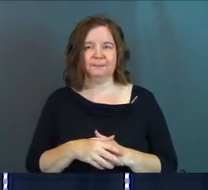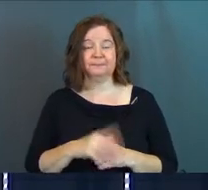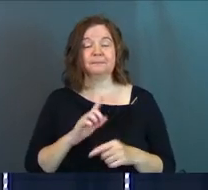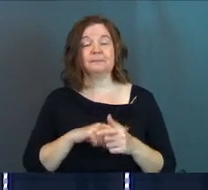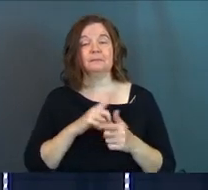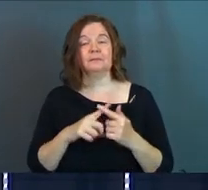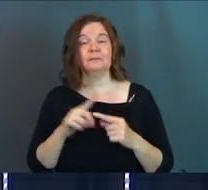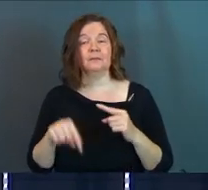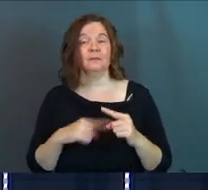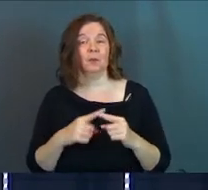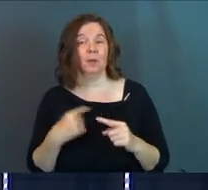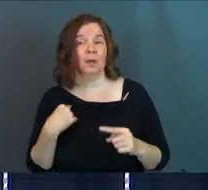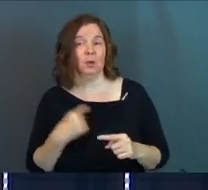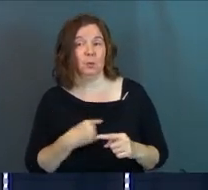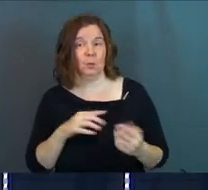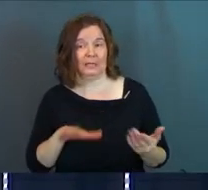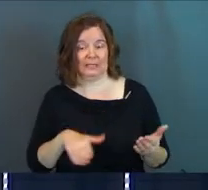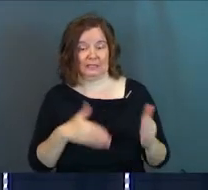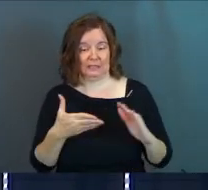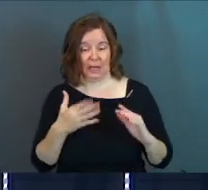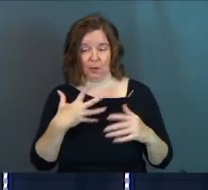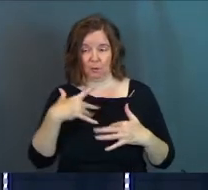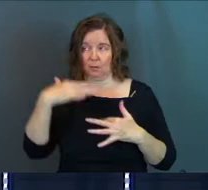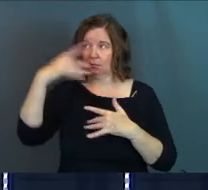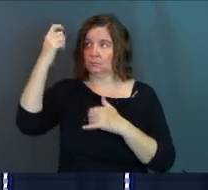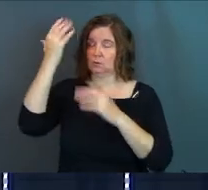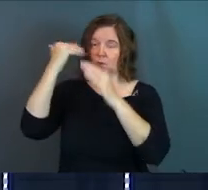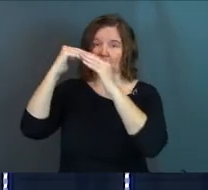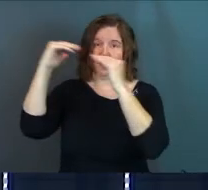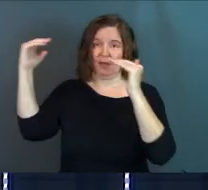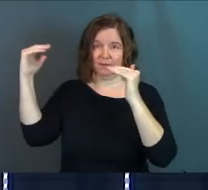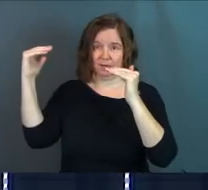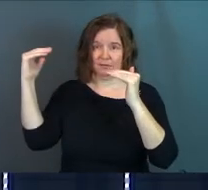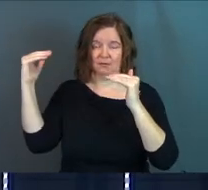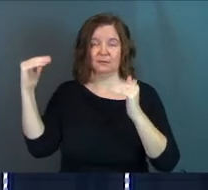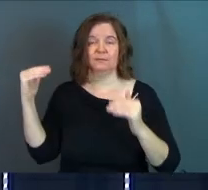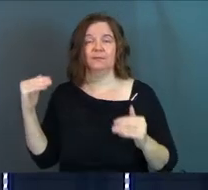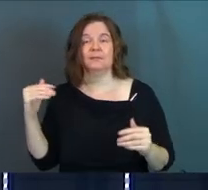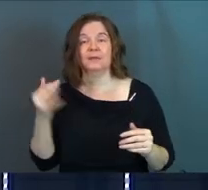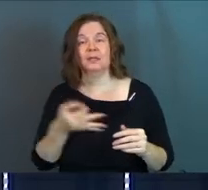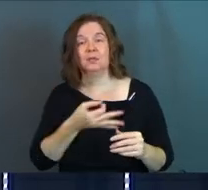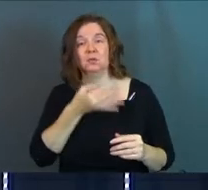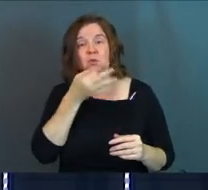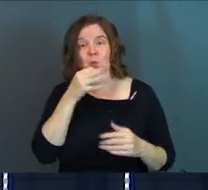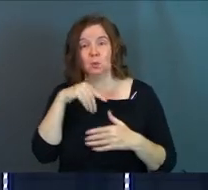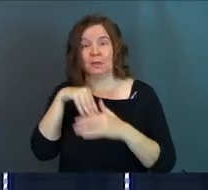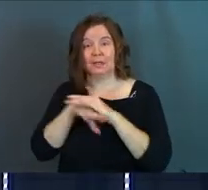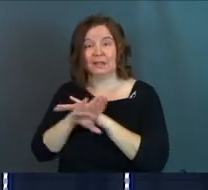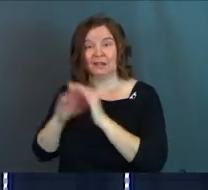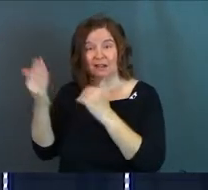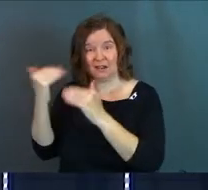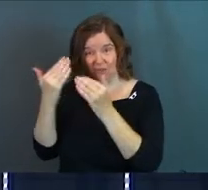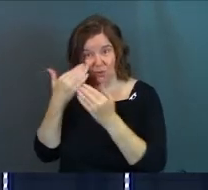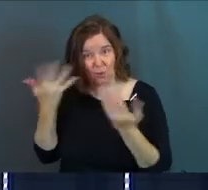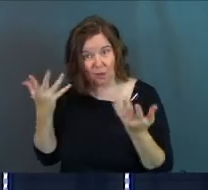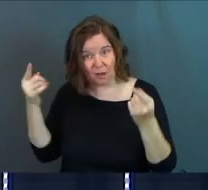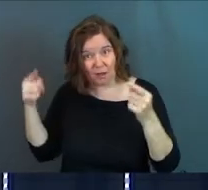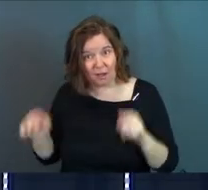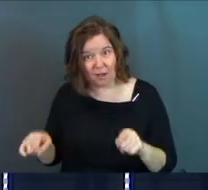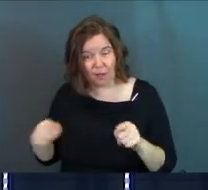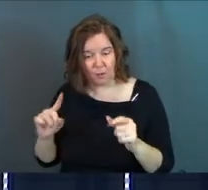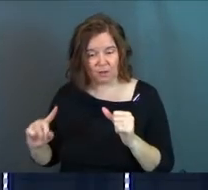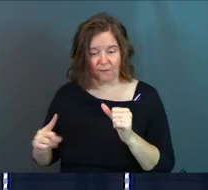And then when we die and we go to heaven, or we're raptured into heaven, but as soon as we're in heaven, do you know what happens when